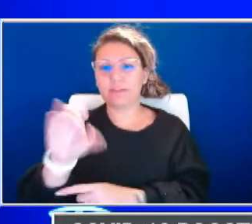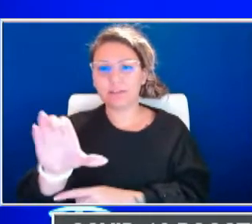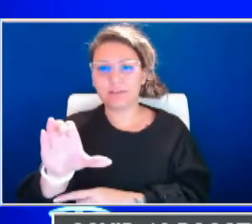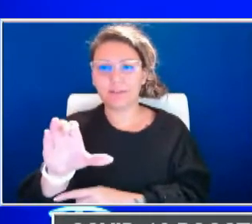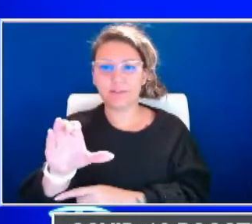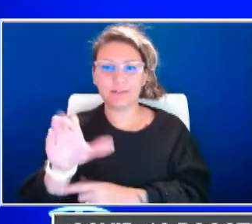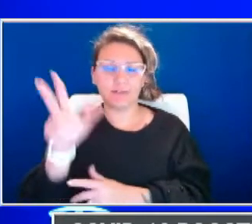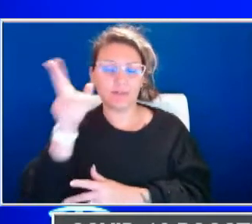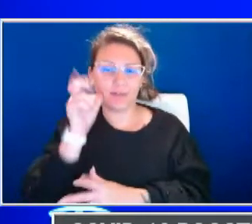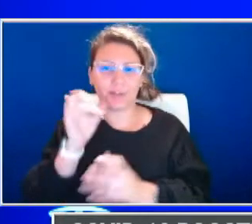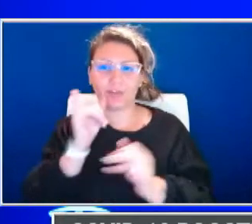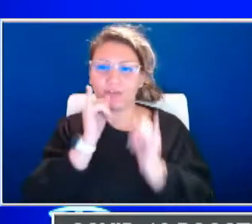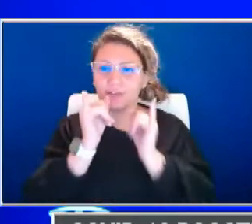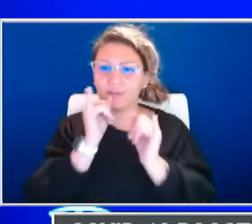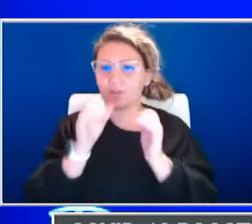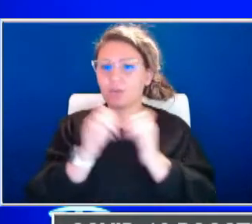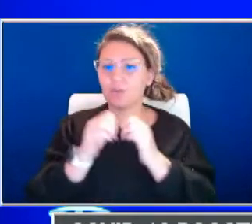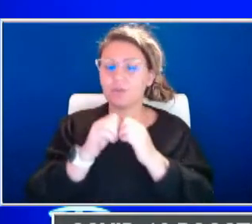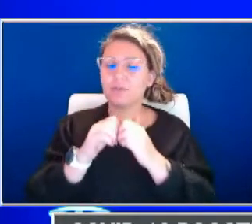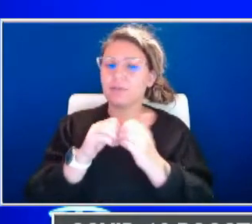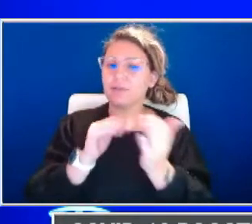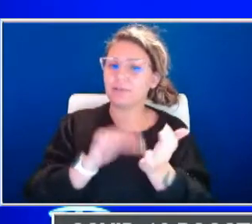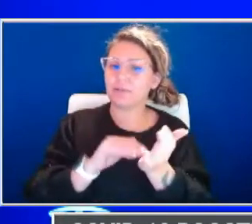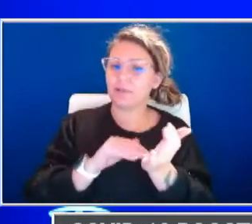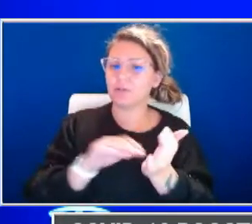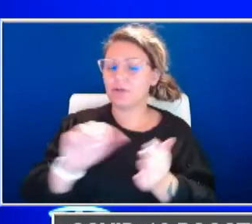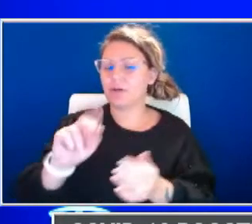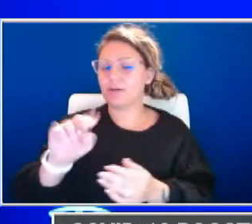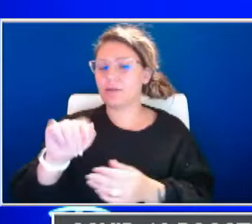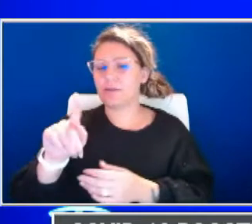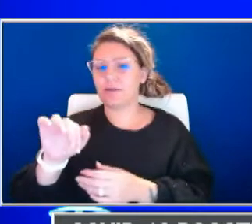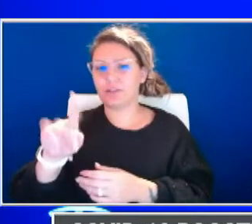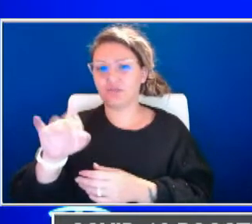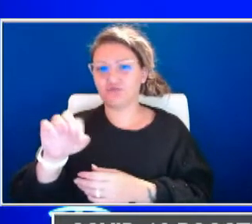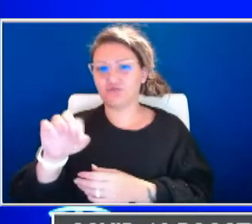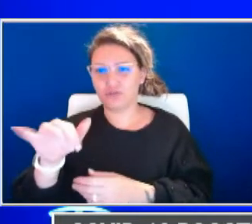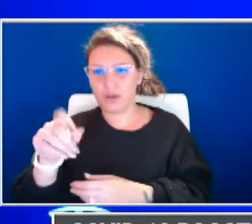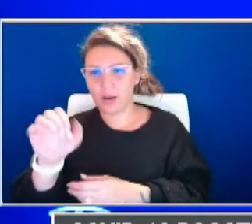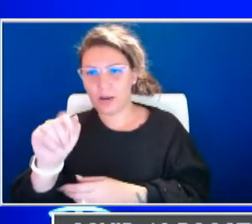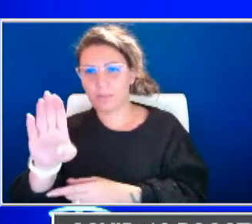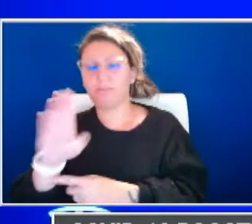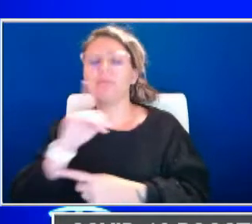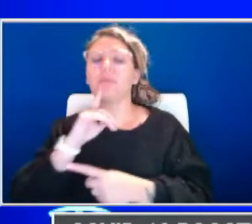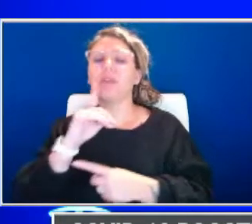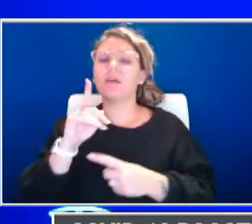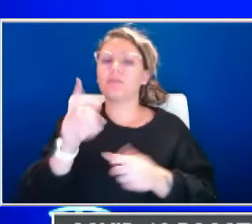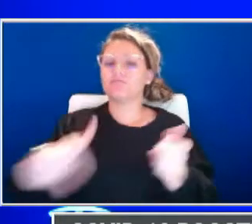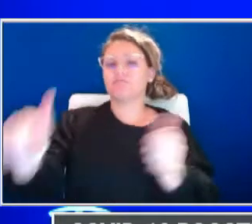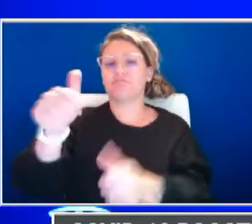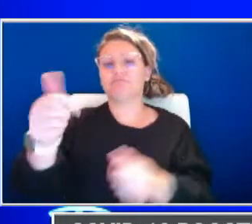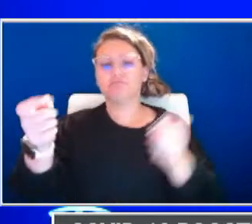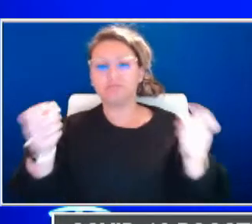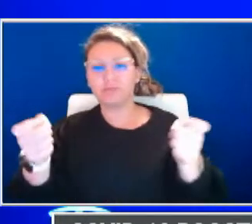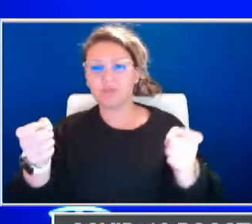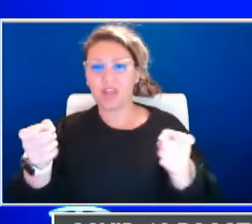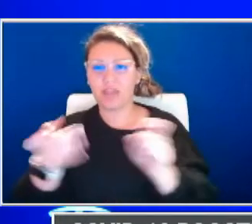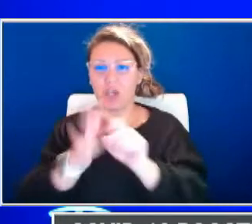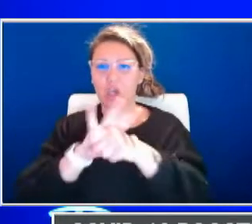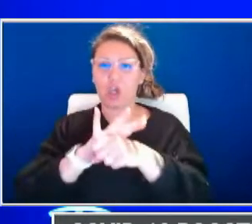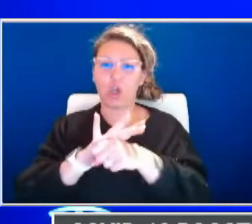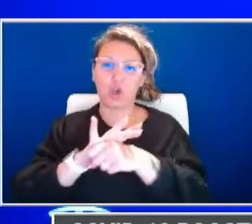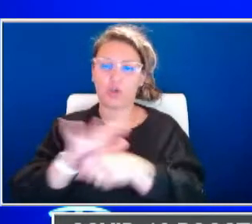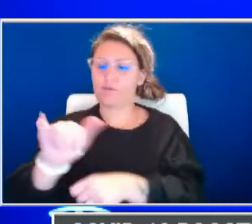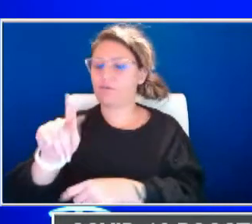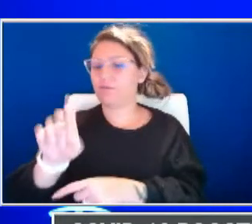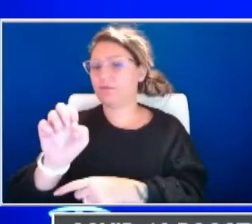interview with Dr. Anish Jha, who heads the administration's COVID task force. You know, what they're